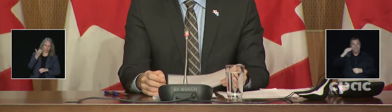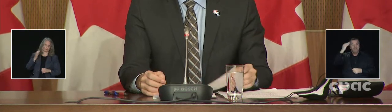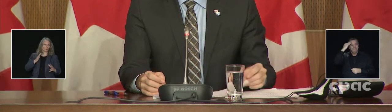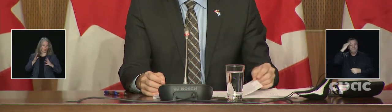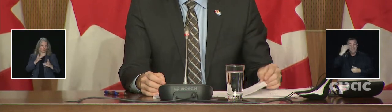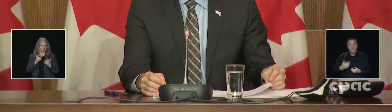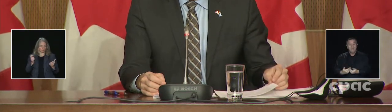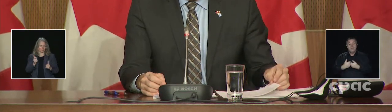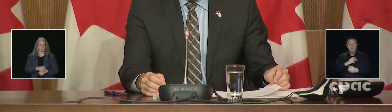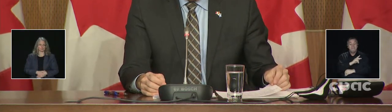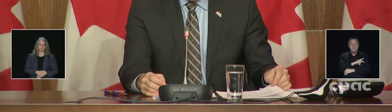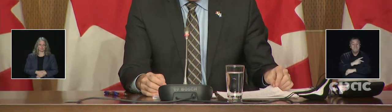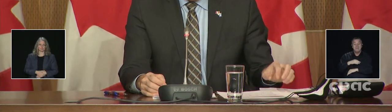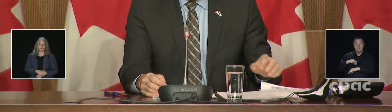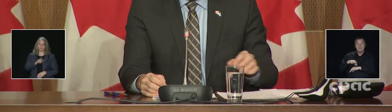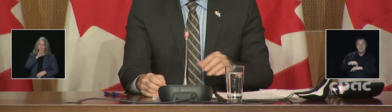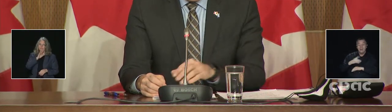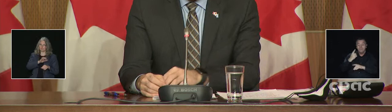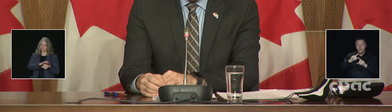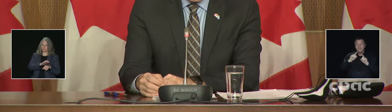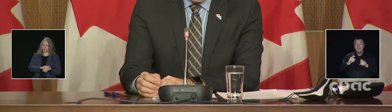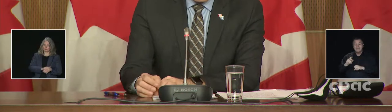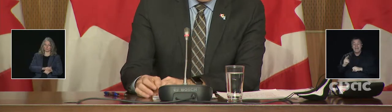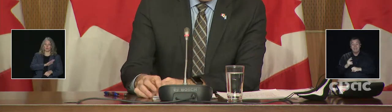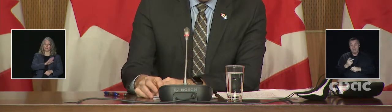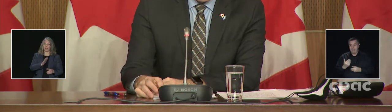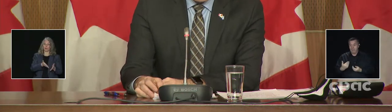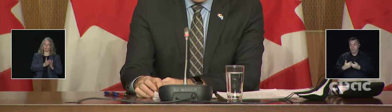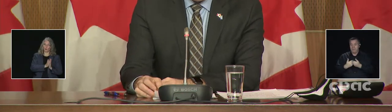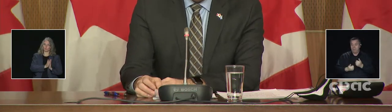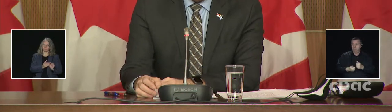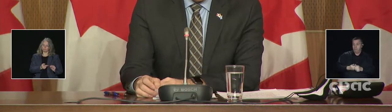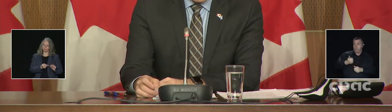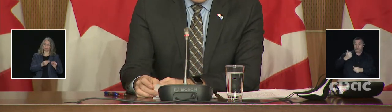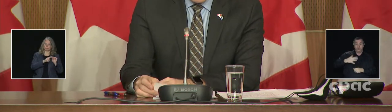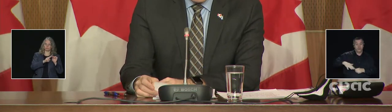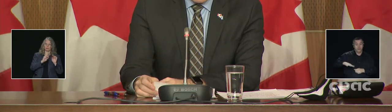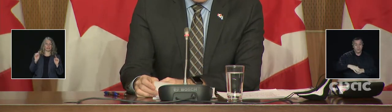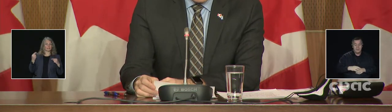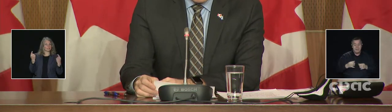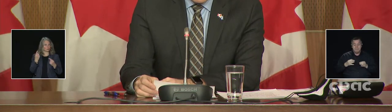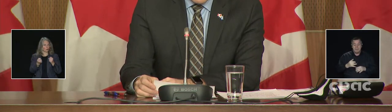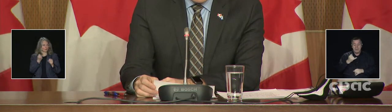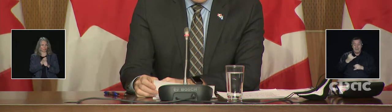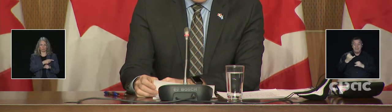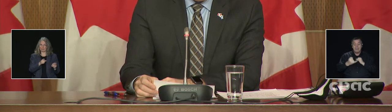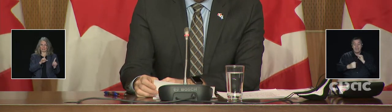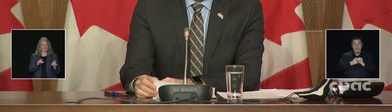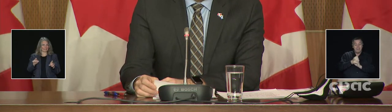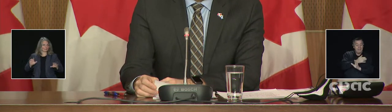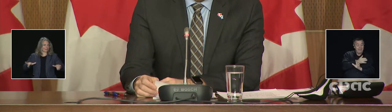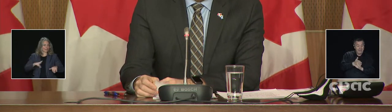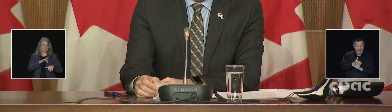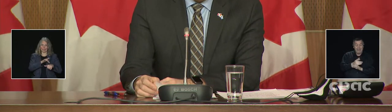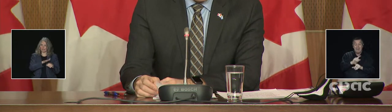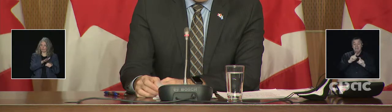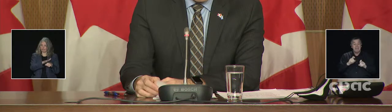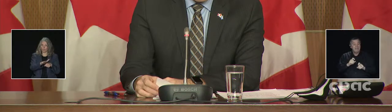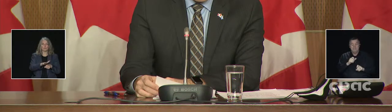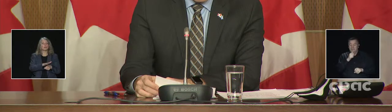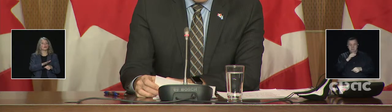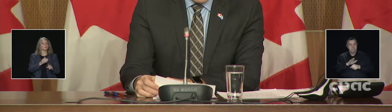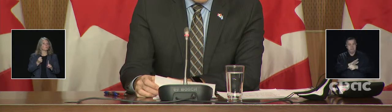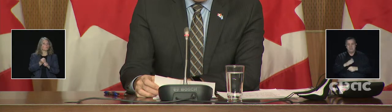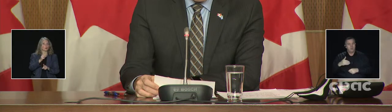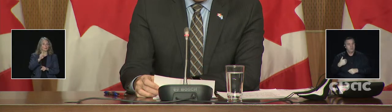rapid tests is growing. For the last year, these tests were largely underutilized, but for the month of